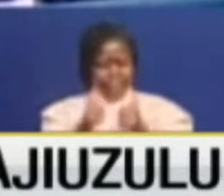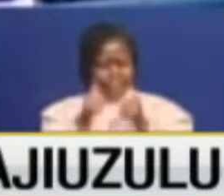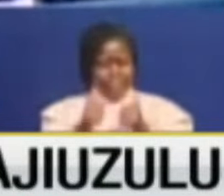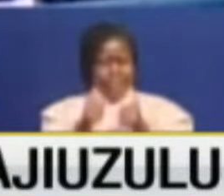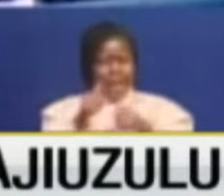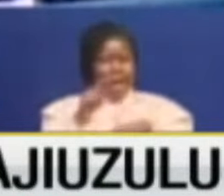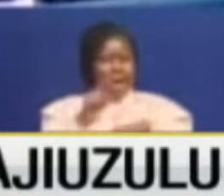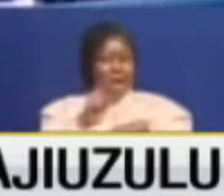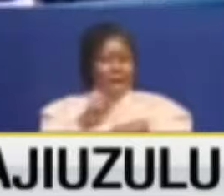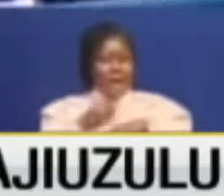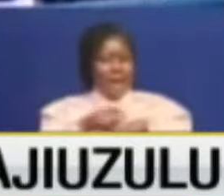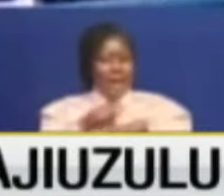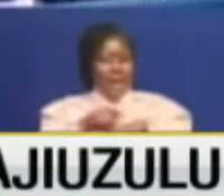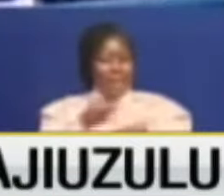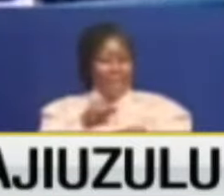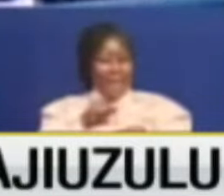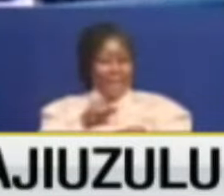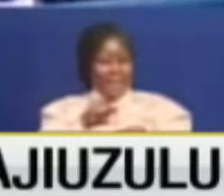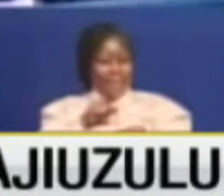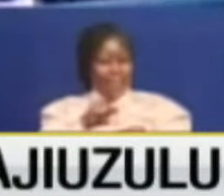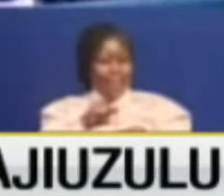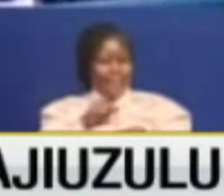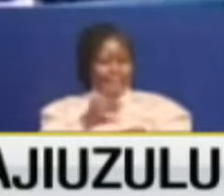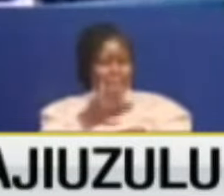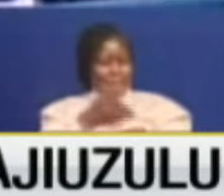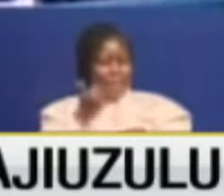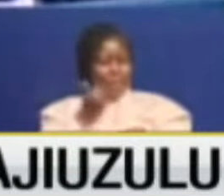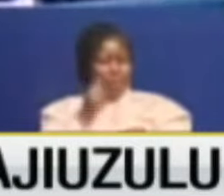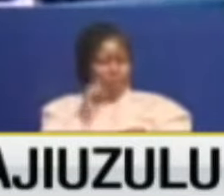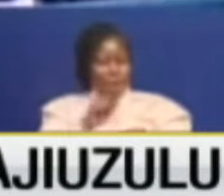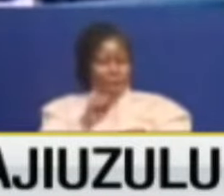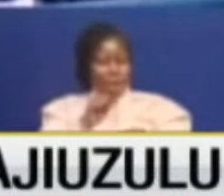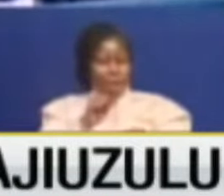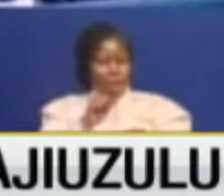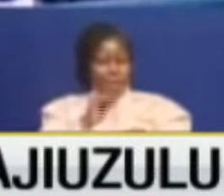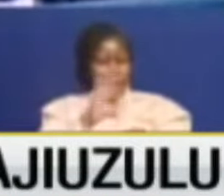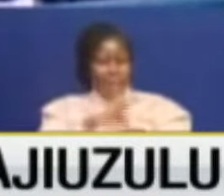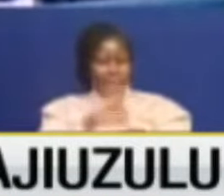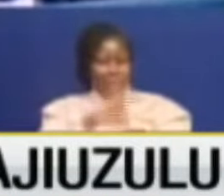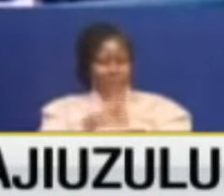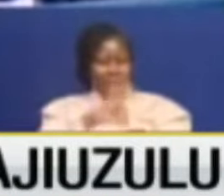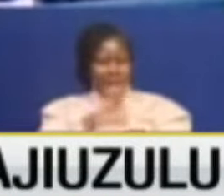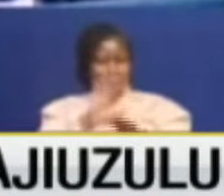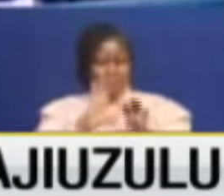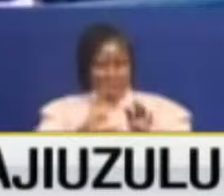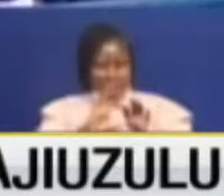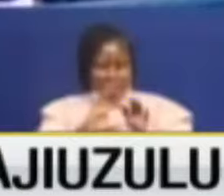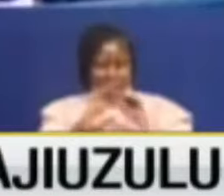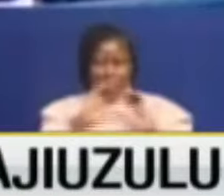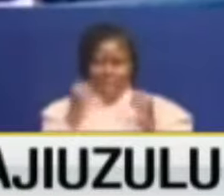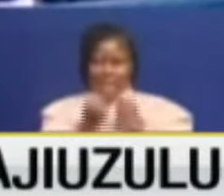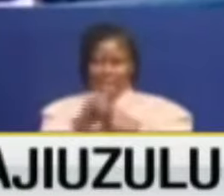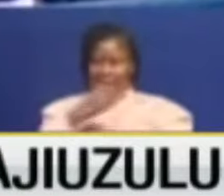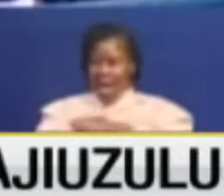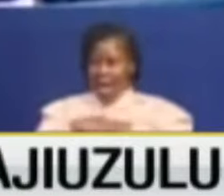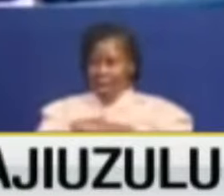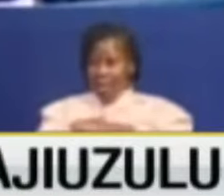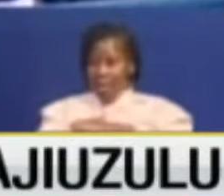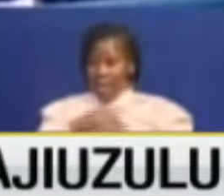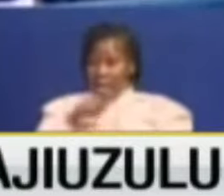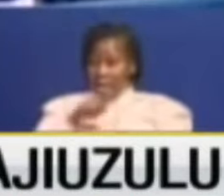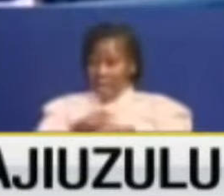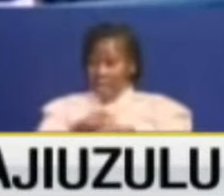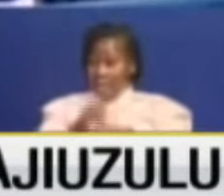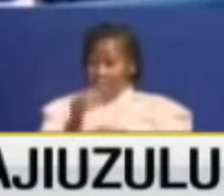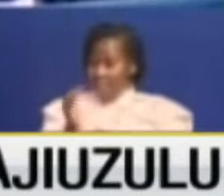While the prosecutor, at his best, is one of the most beneficent forces in our society, when